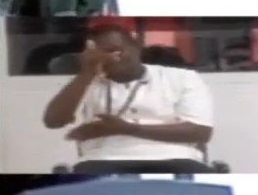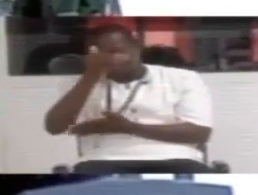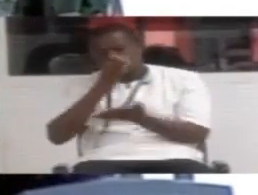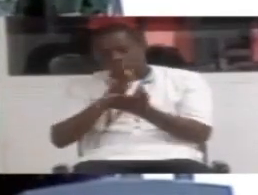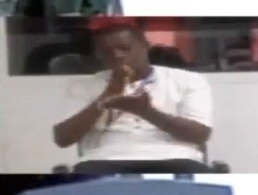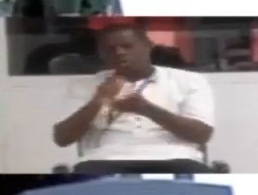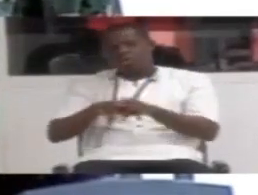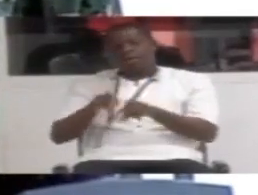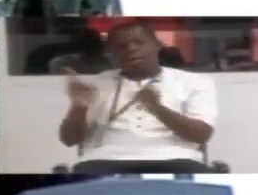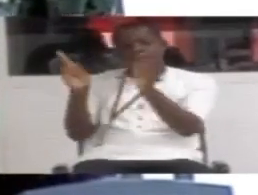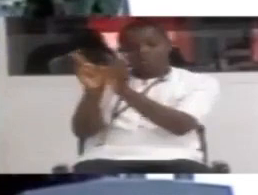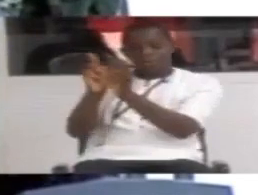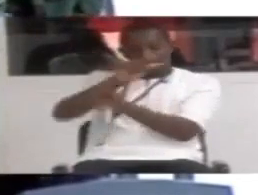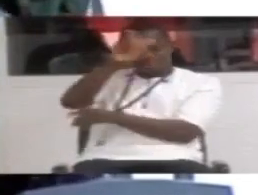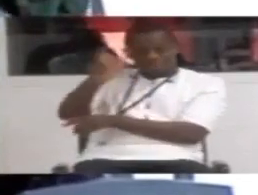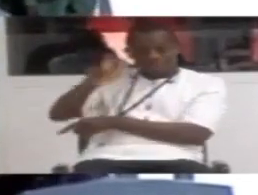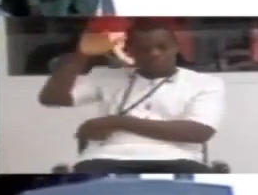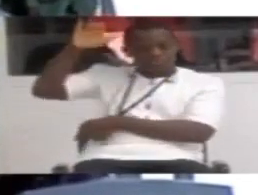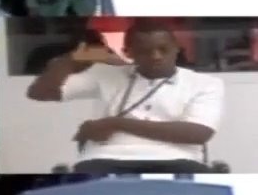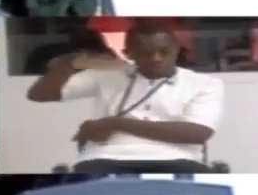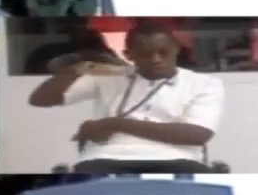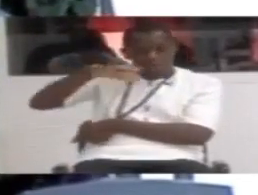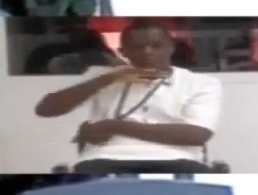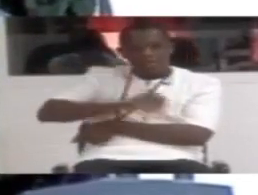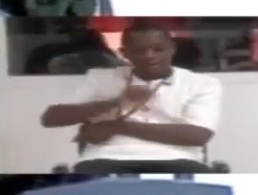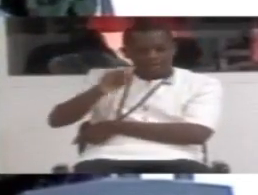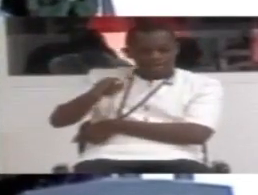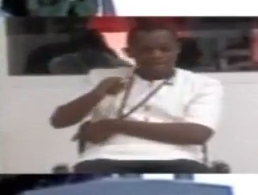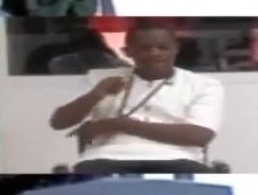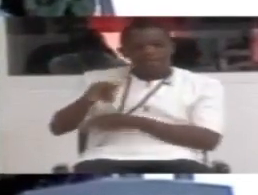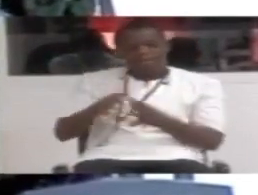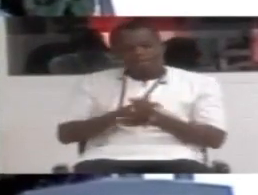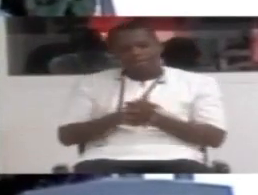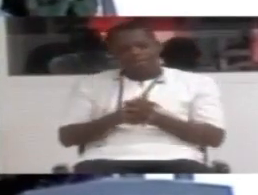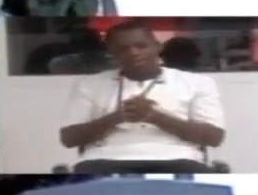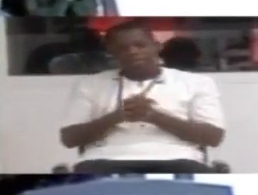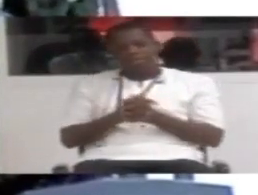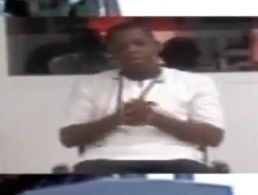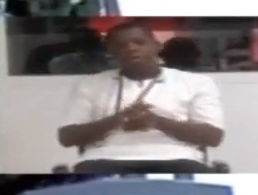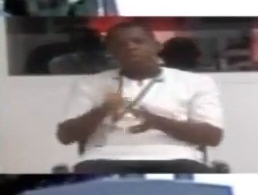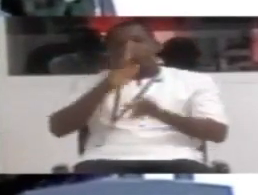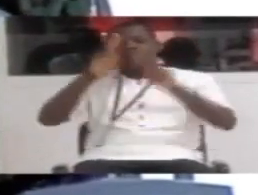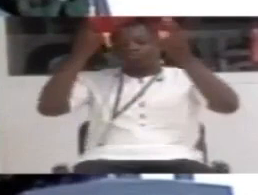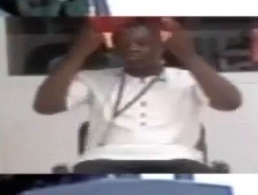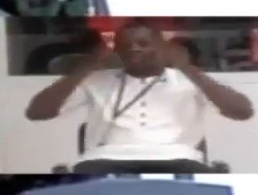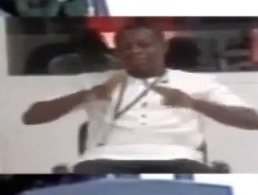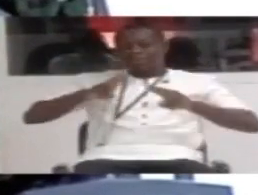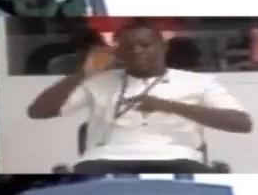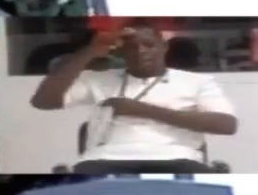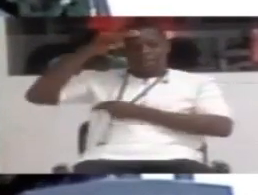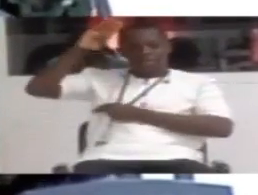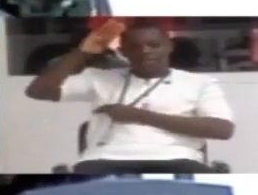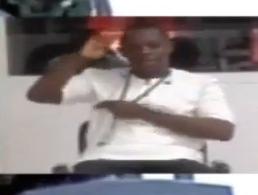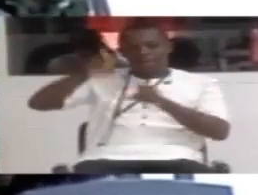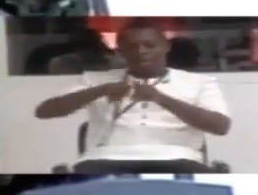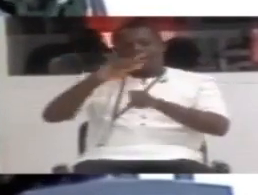tam ku gata. We also met another individual, he's short. Moy modern Justice Minister bi way kum do turam